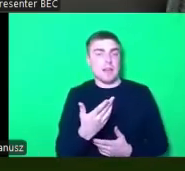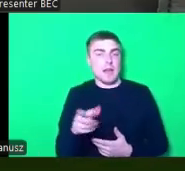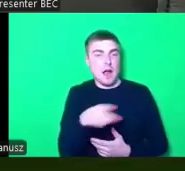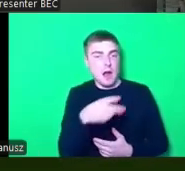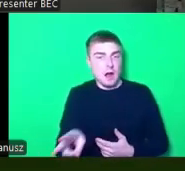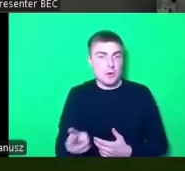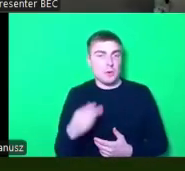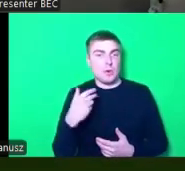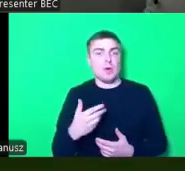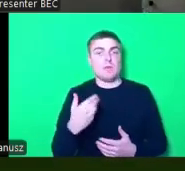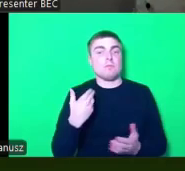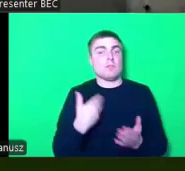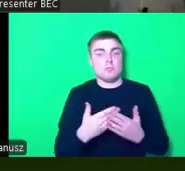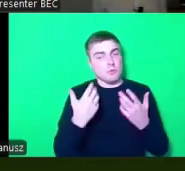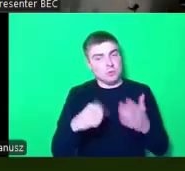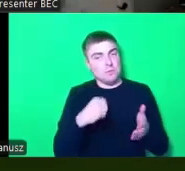our forest.